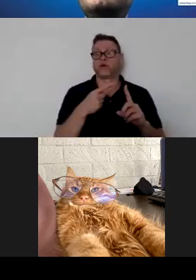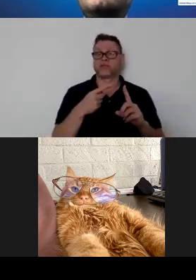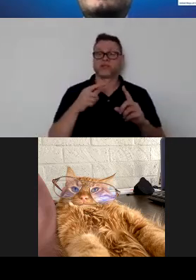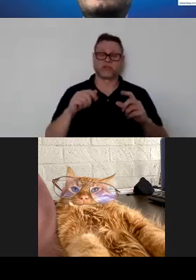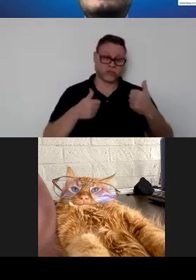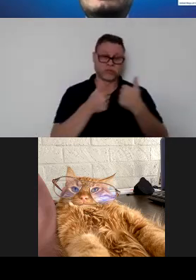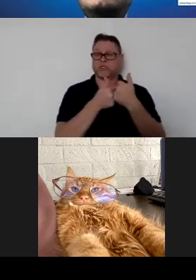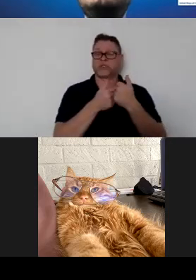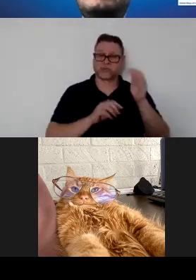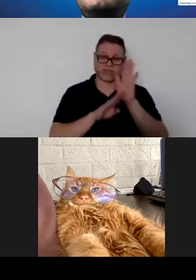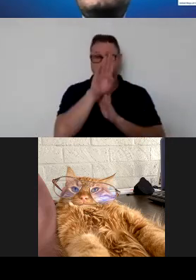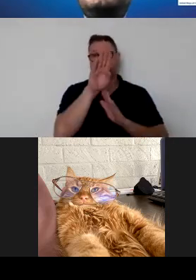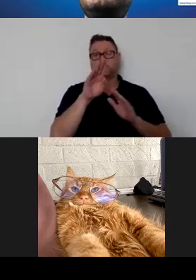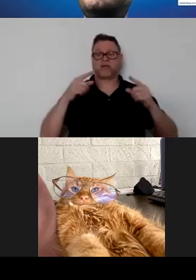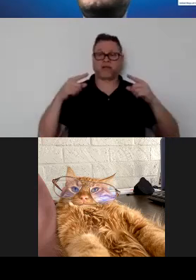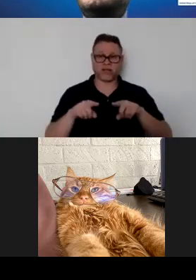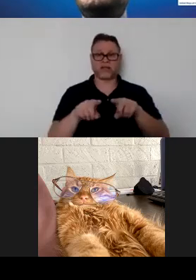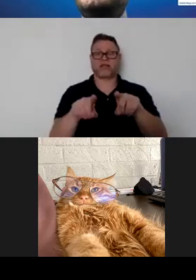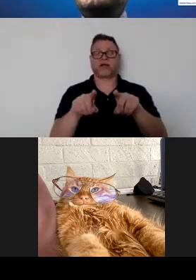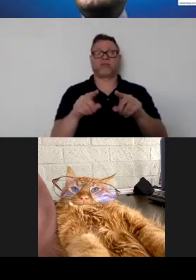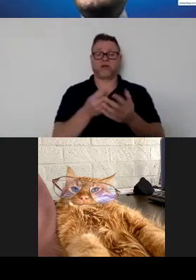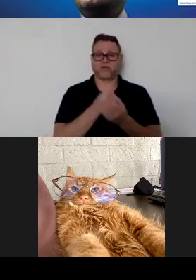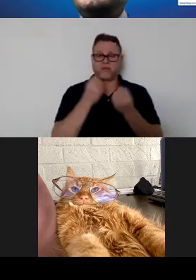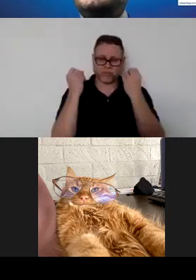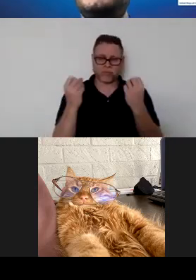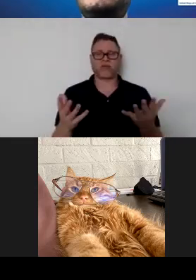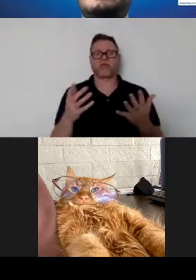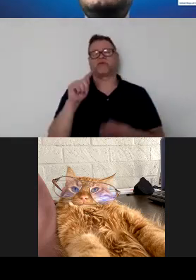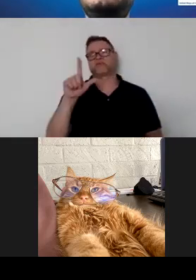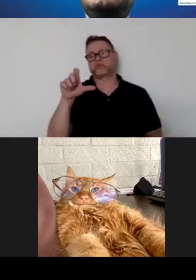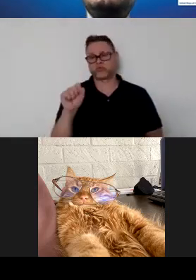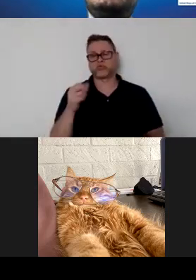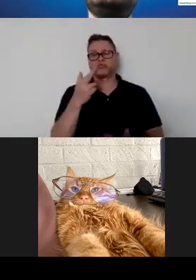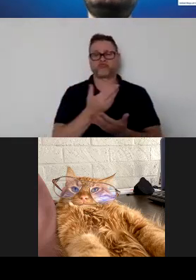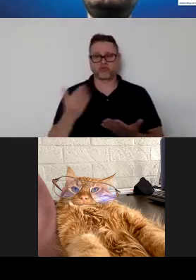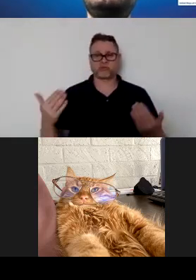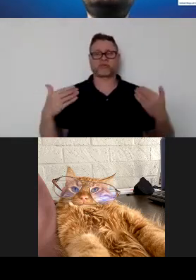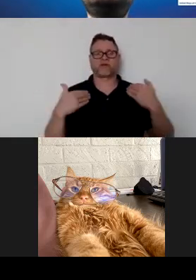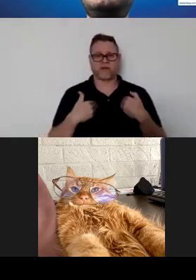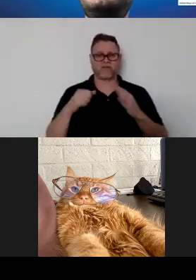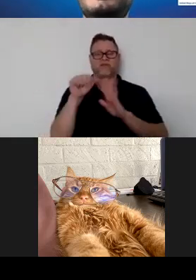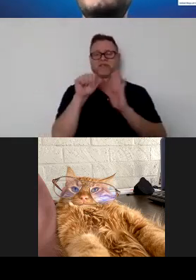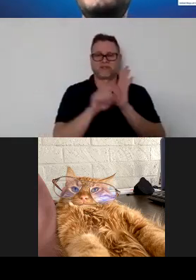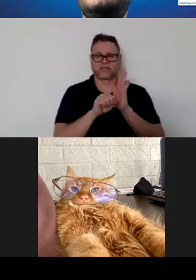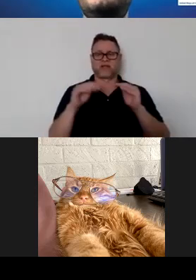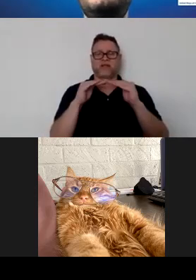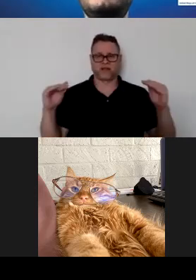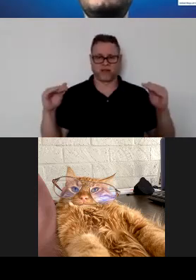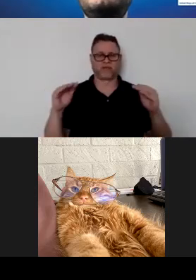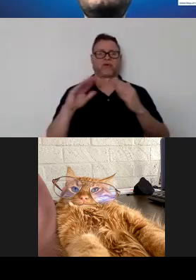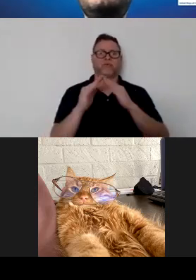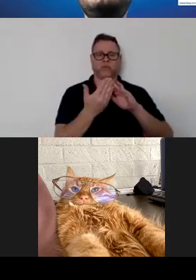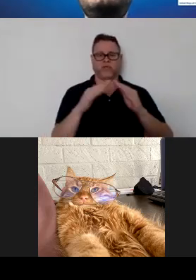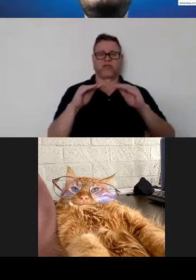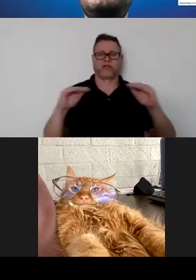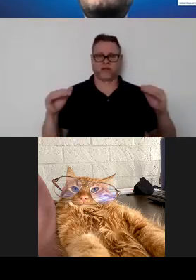course, the development and alignment of the plethora of tools and resources that exist at the state level and the community level. There are